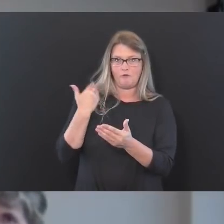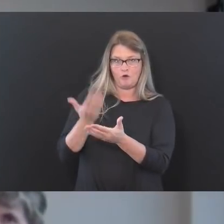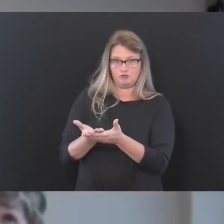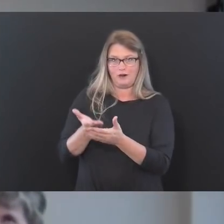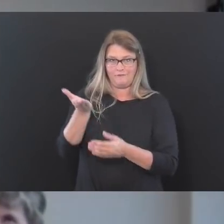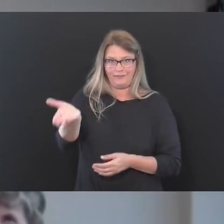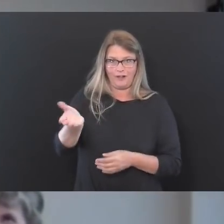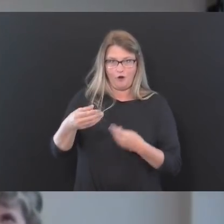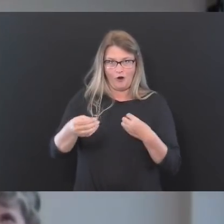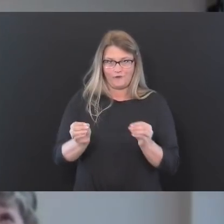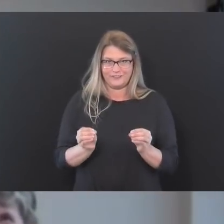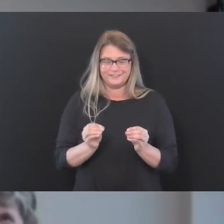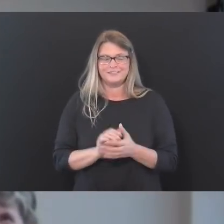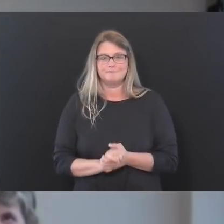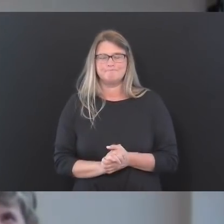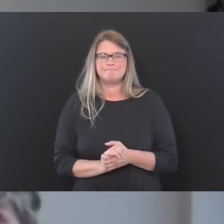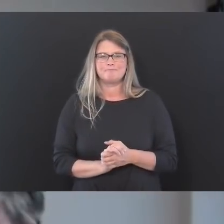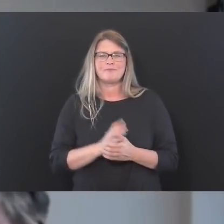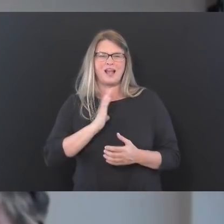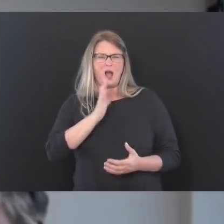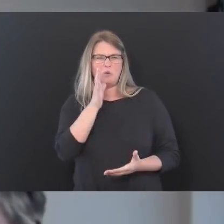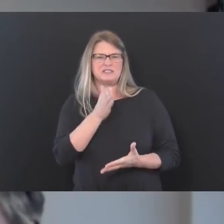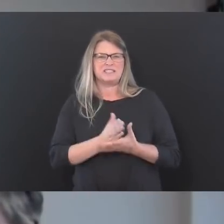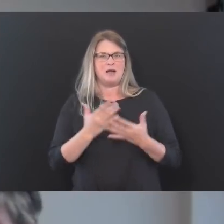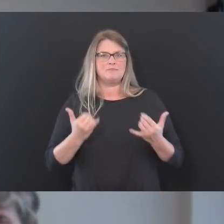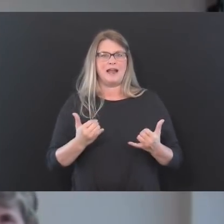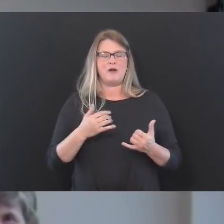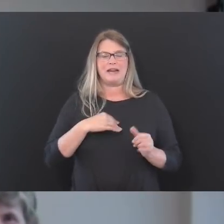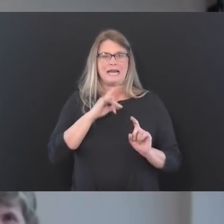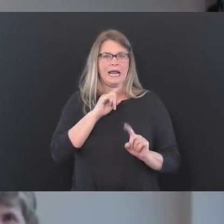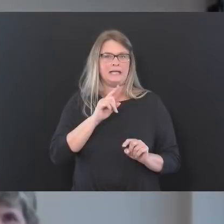to stop there, and we will go to questions.